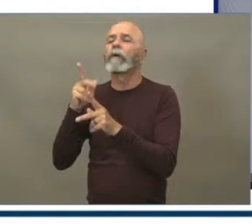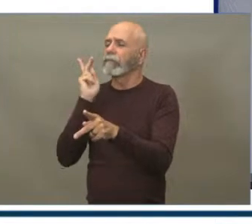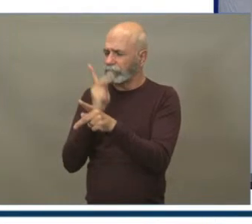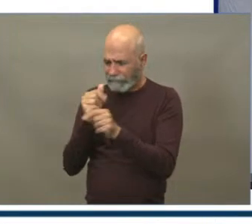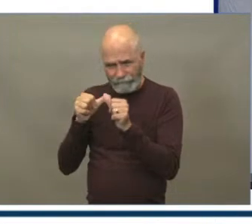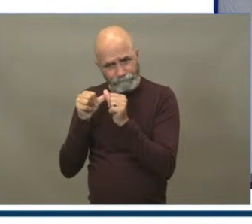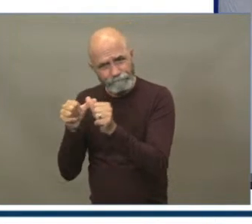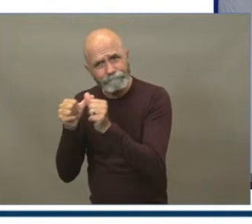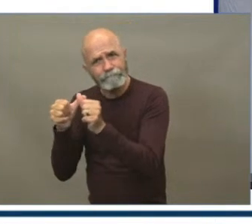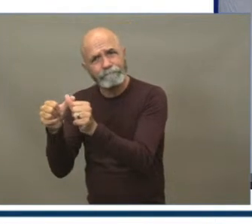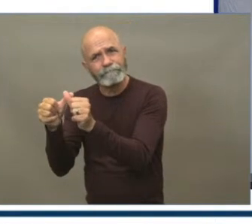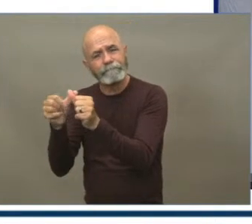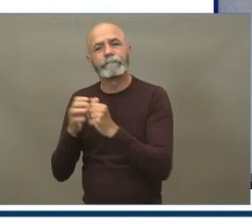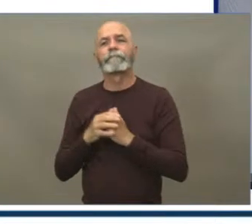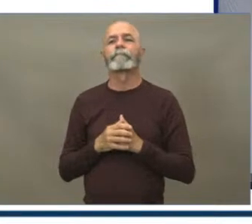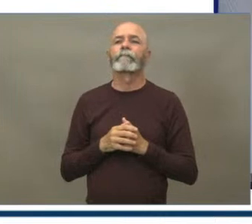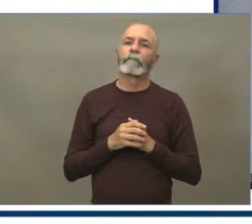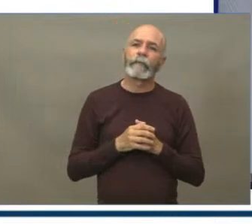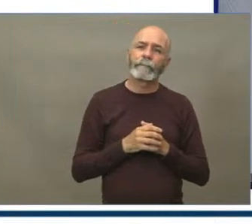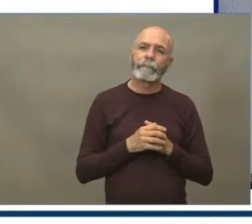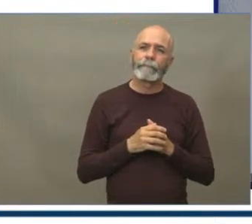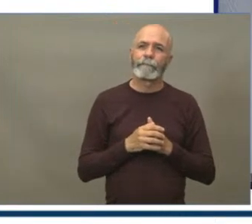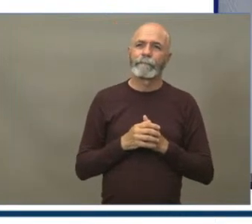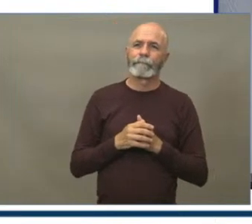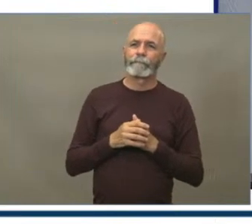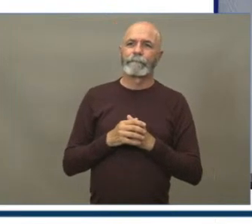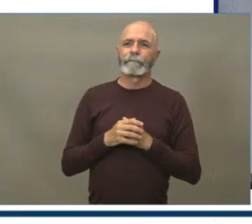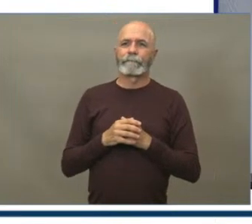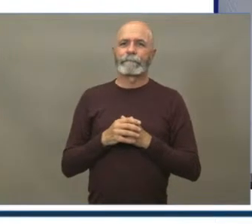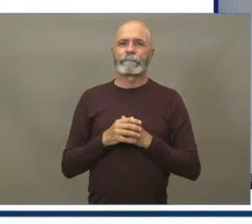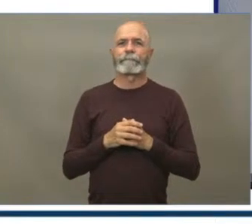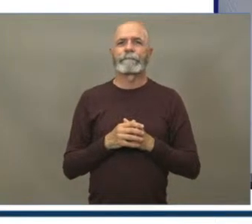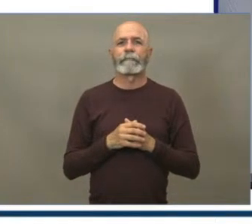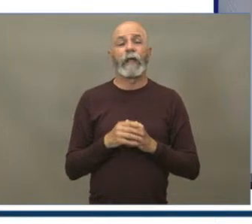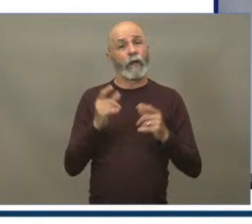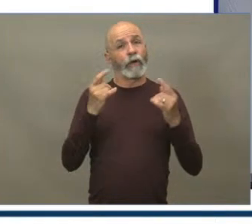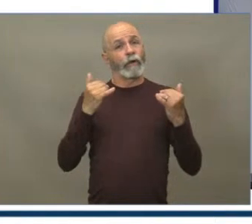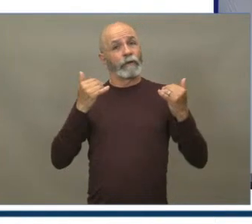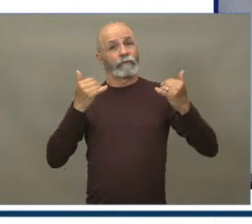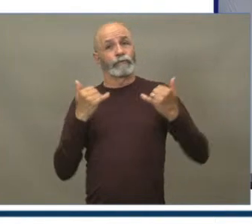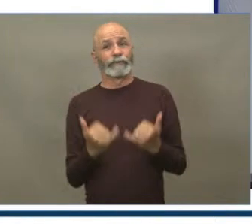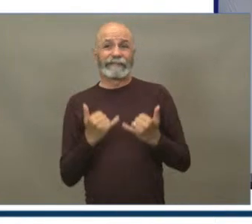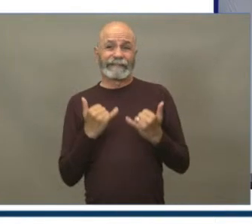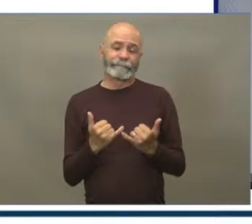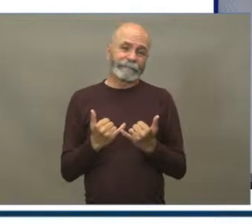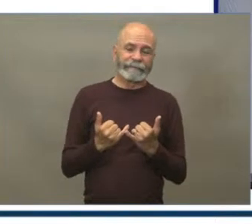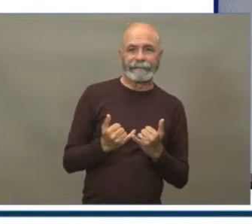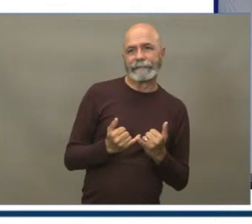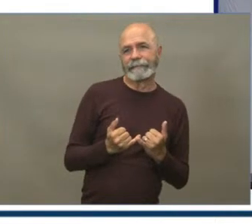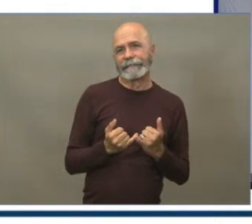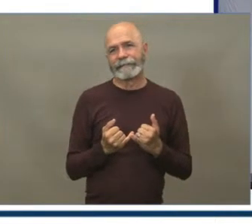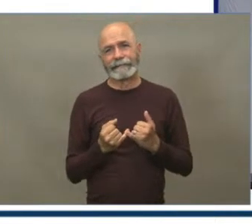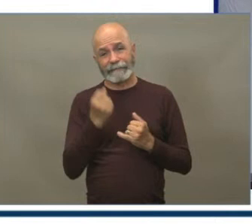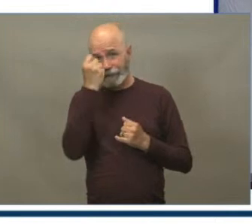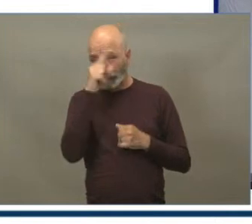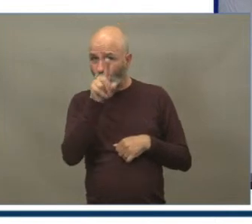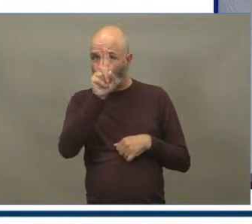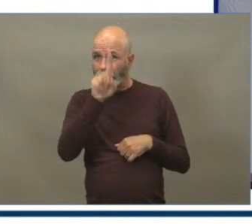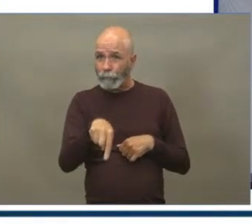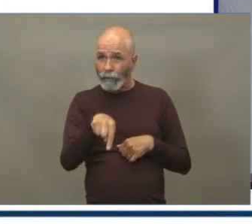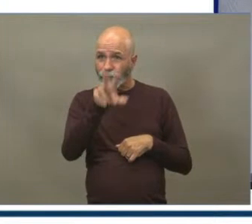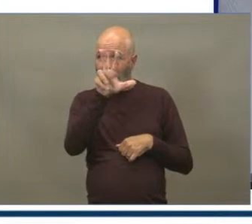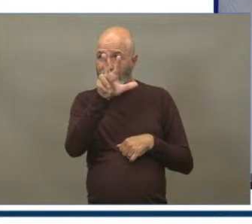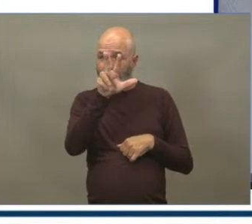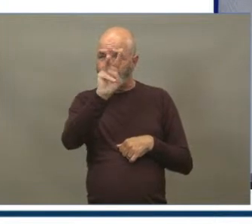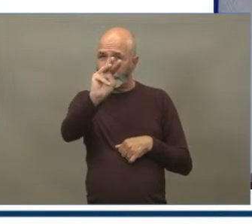we're going to do today is we're going to invest $1.3 million out to a